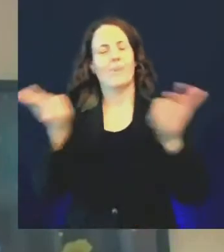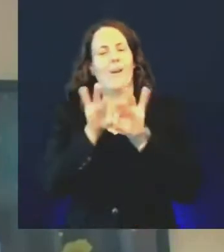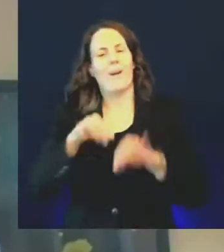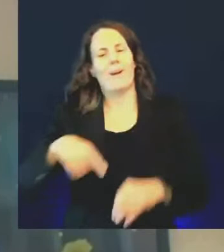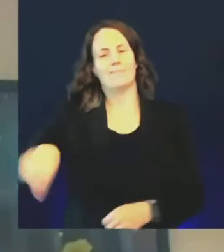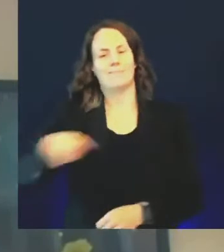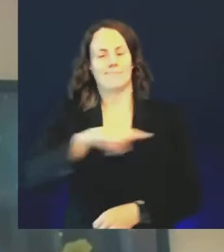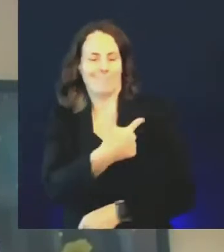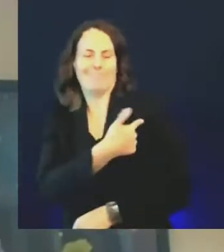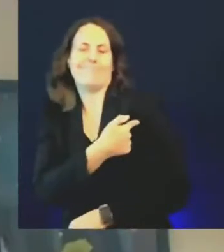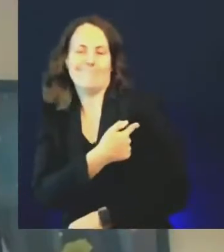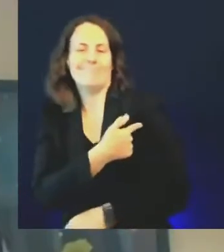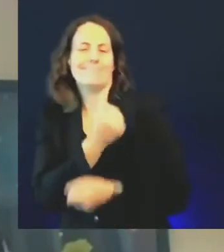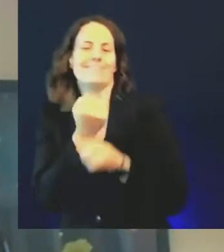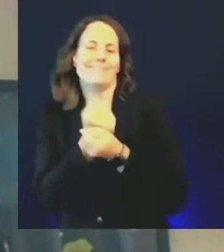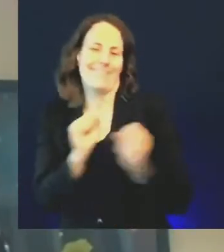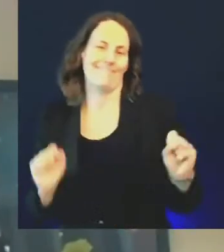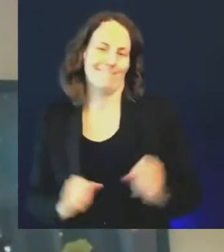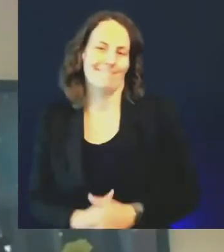administered